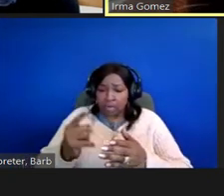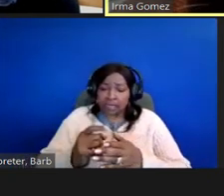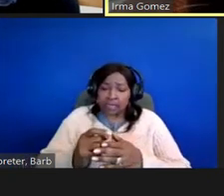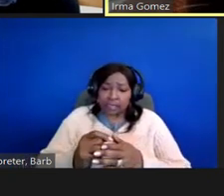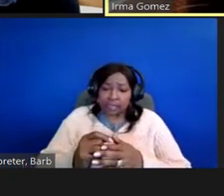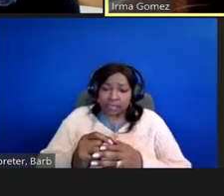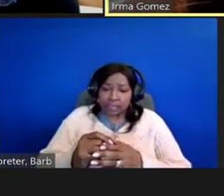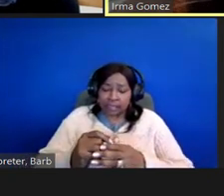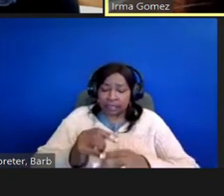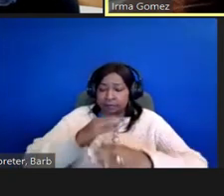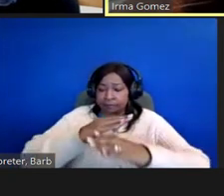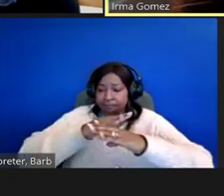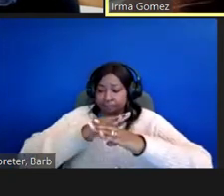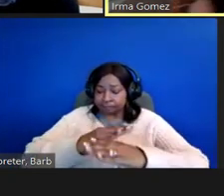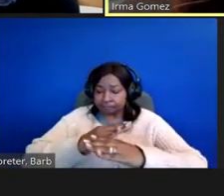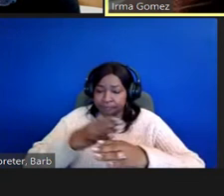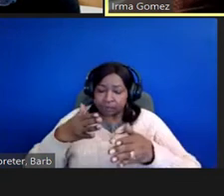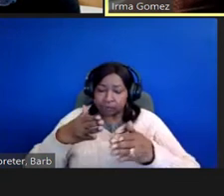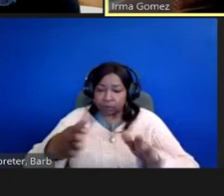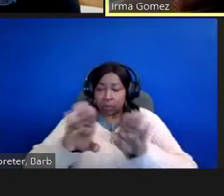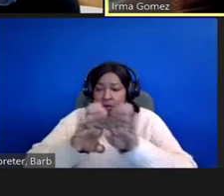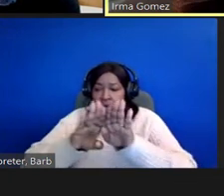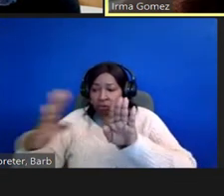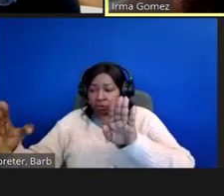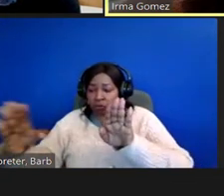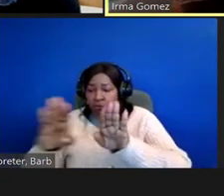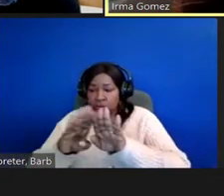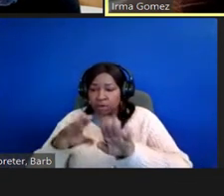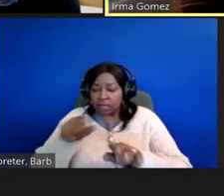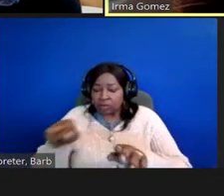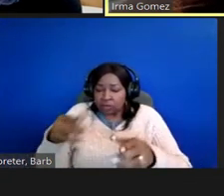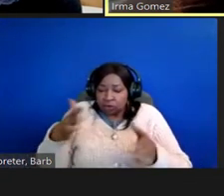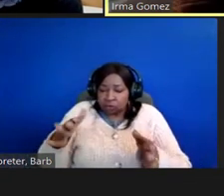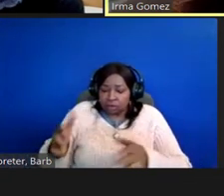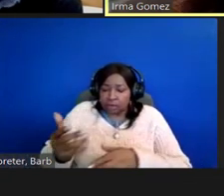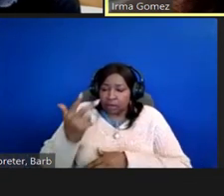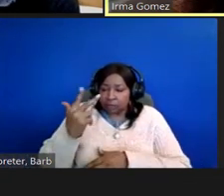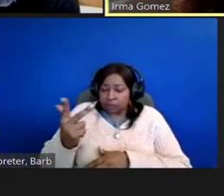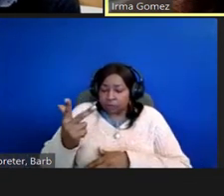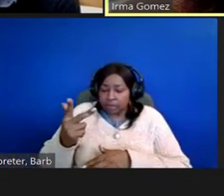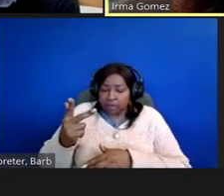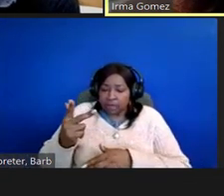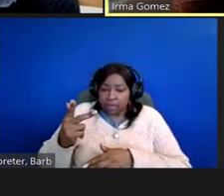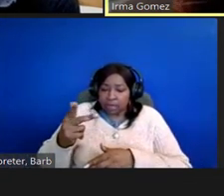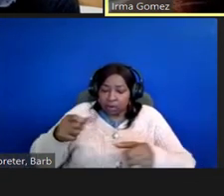way of the door, and there's already three walkers in the way.